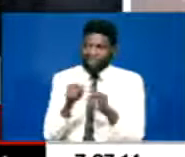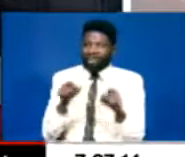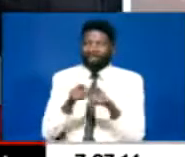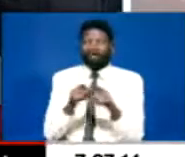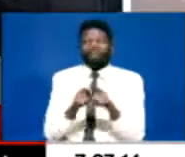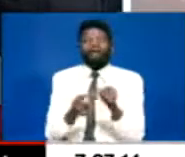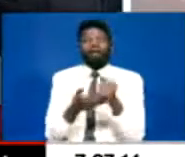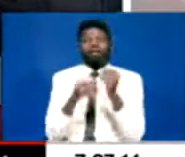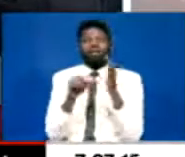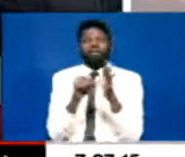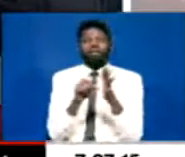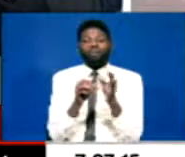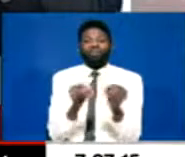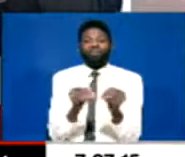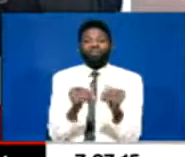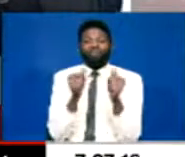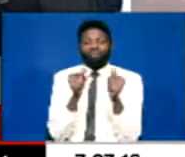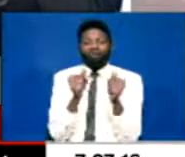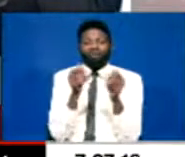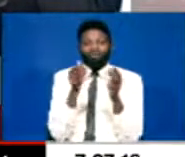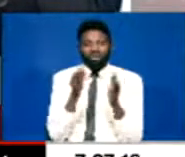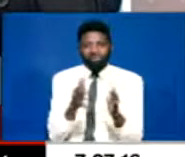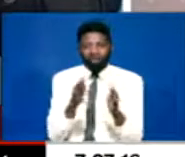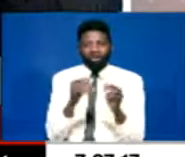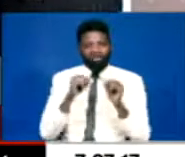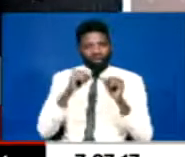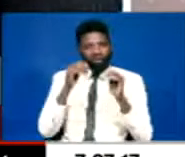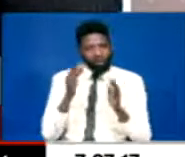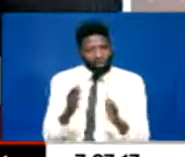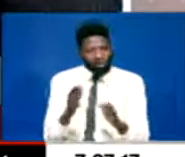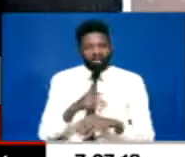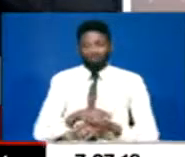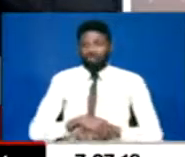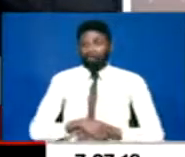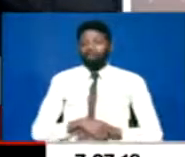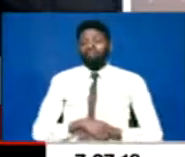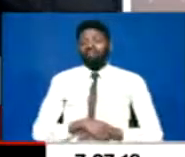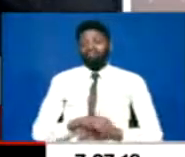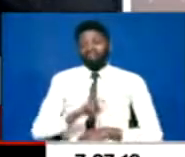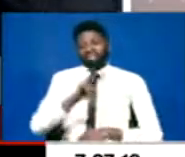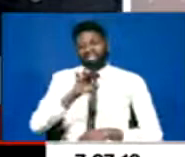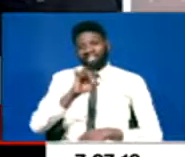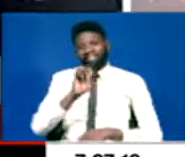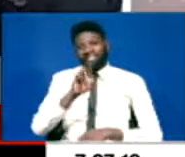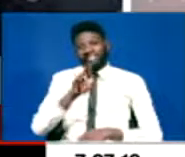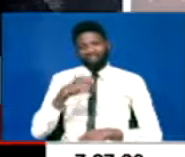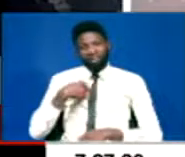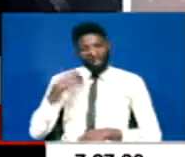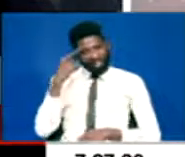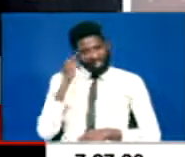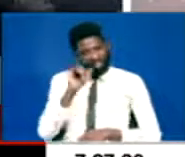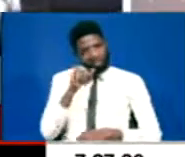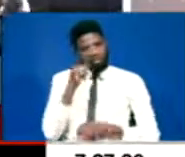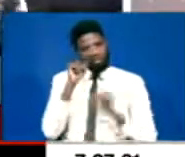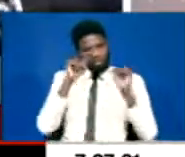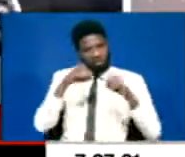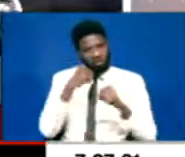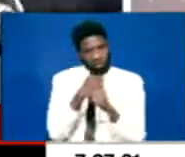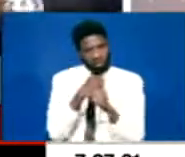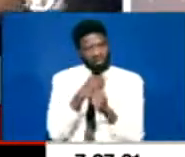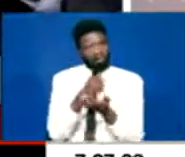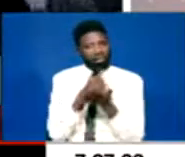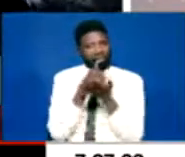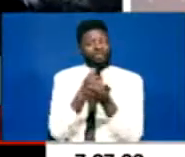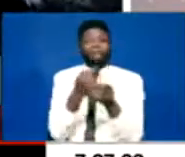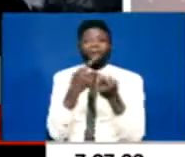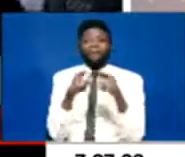resolution offices, Victor. And I think that would work, you know, that would work in one way or another. But then